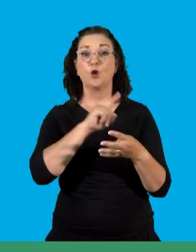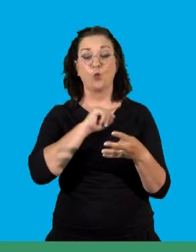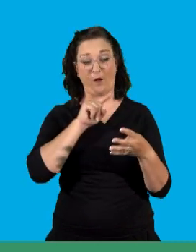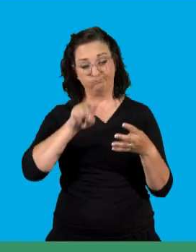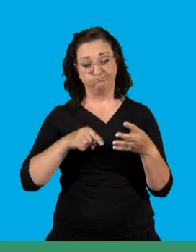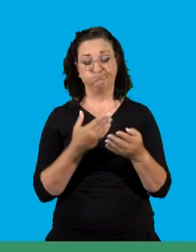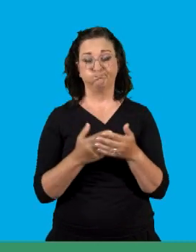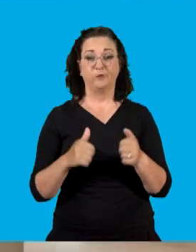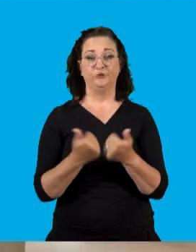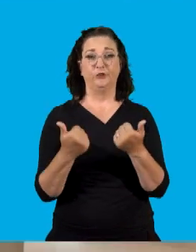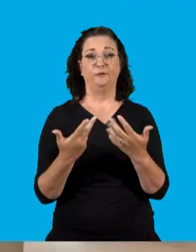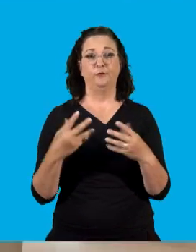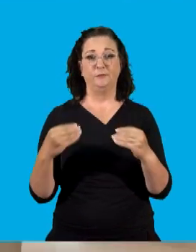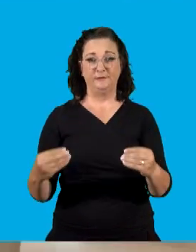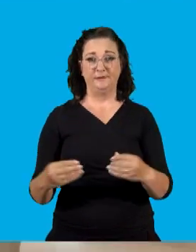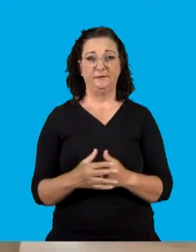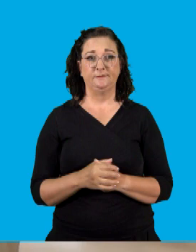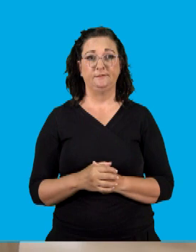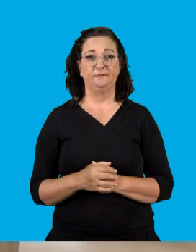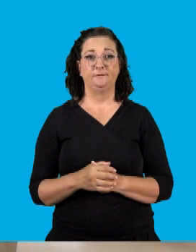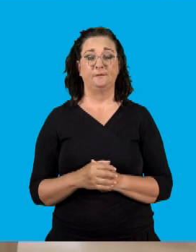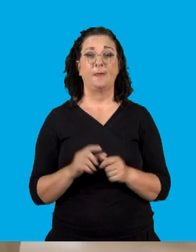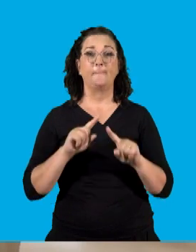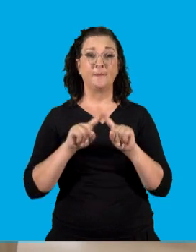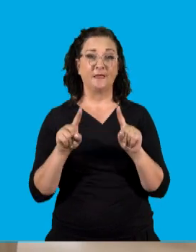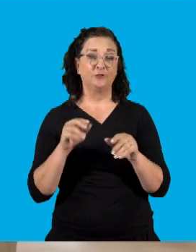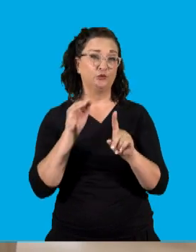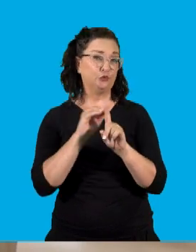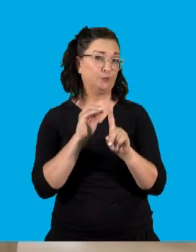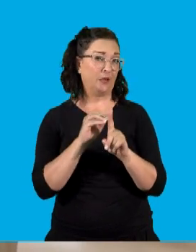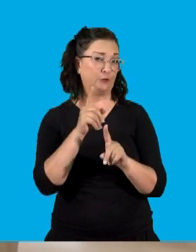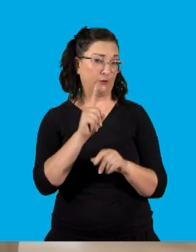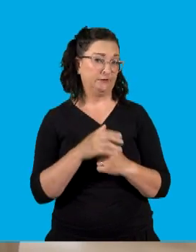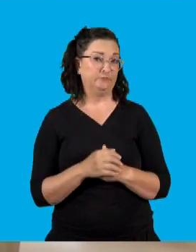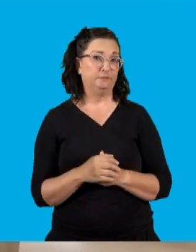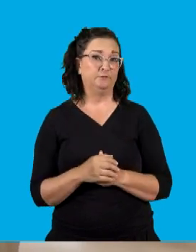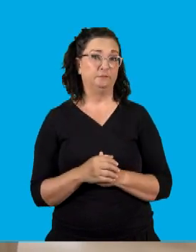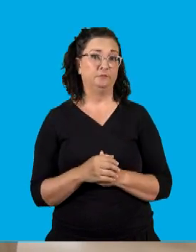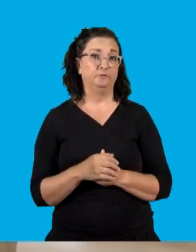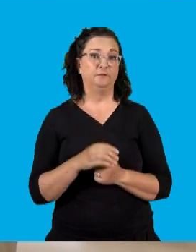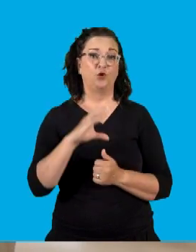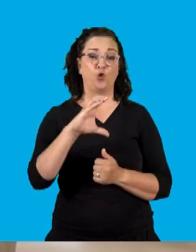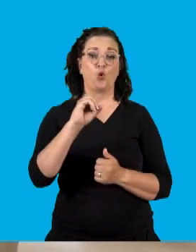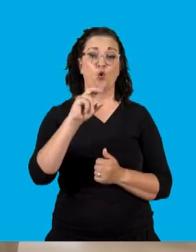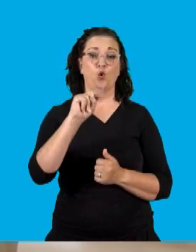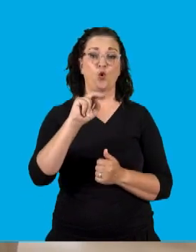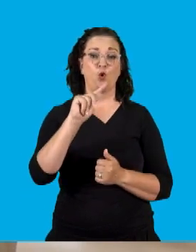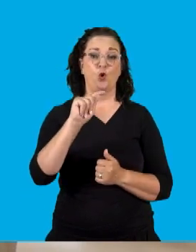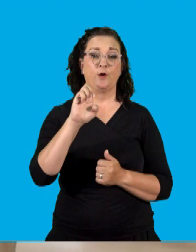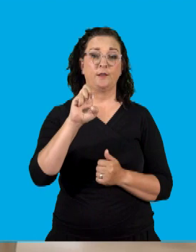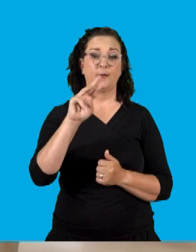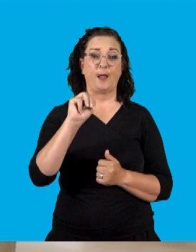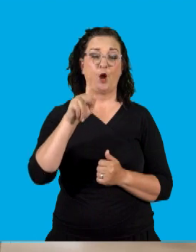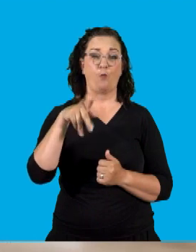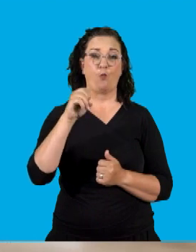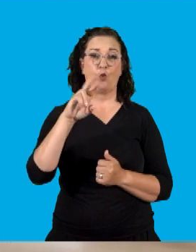on businesses. Still on this, let me just remind you that the contemporary socio-economic issues as